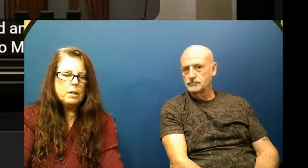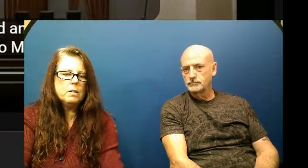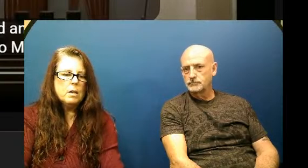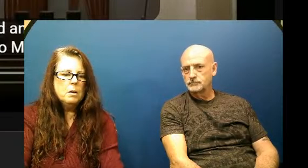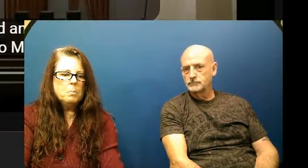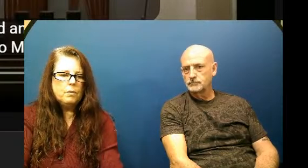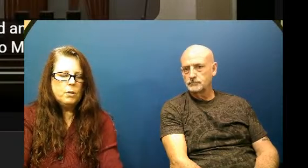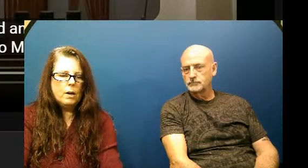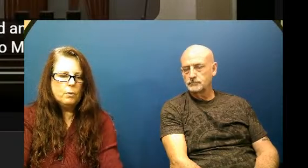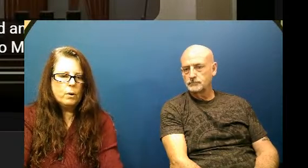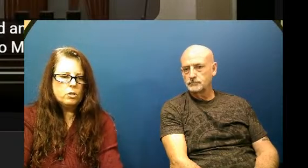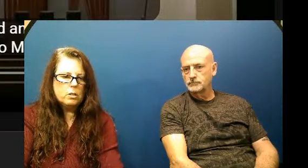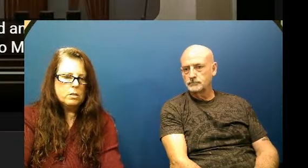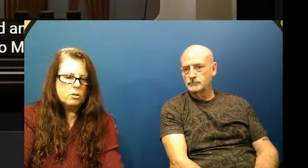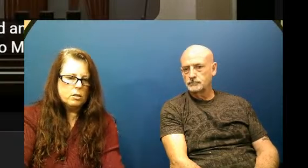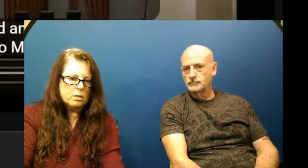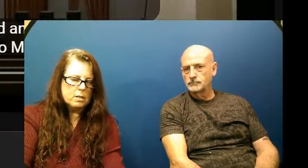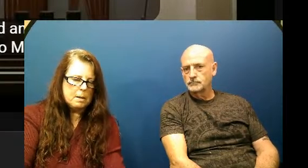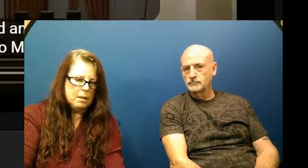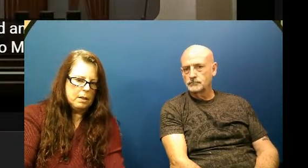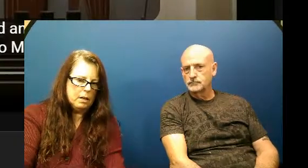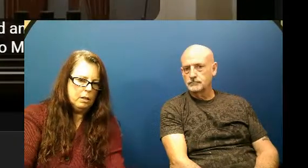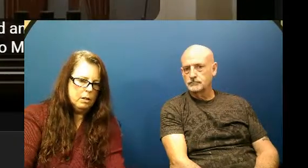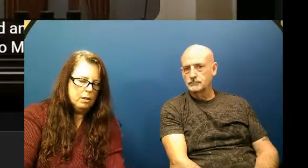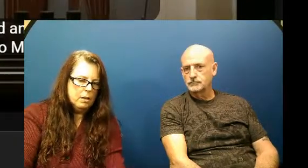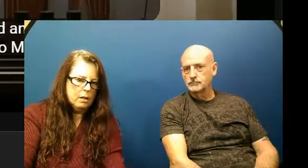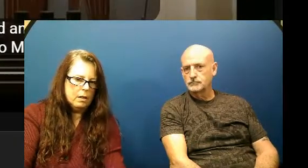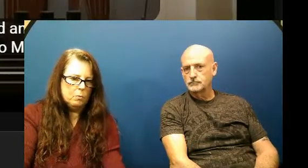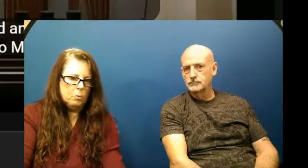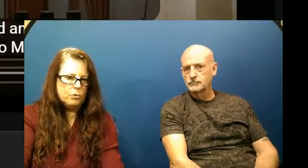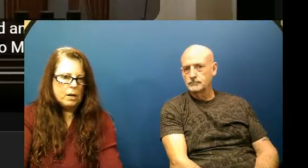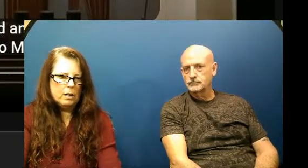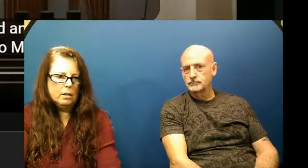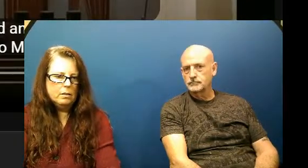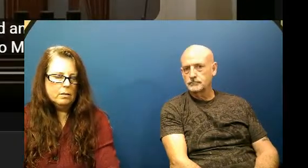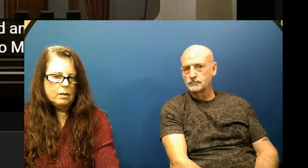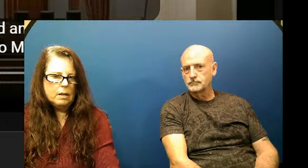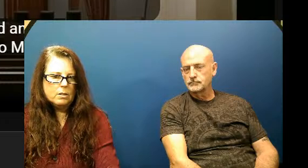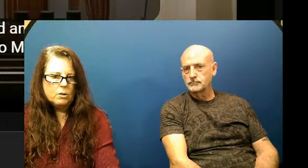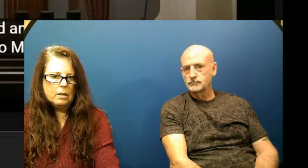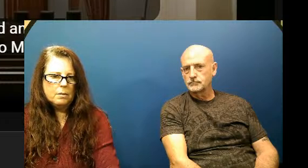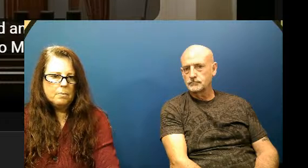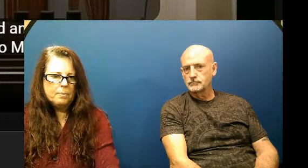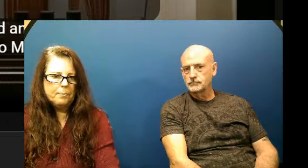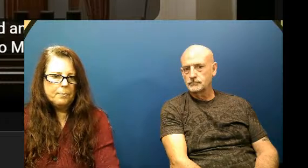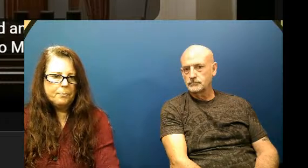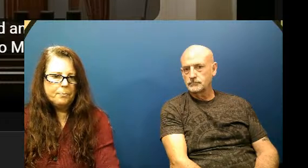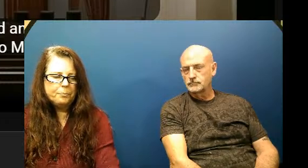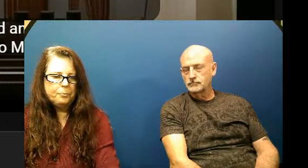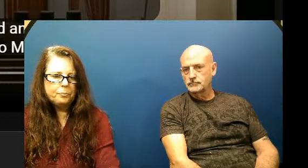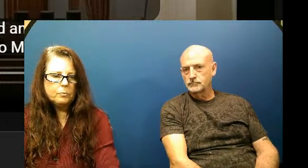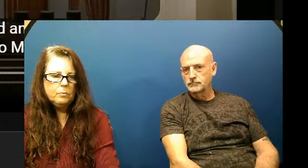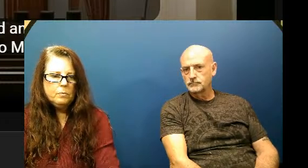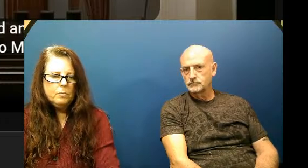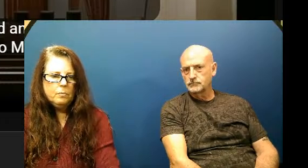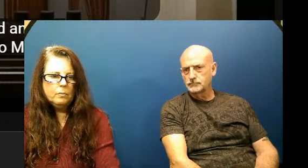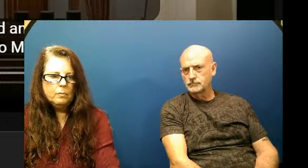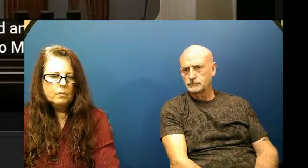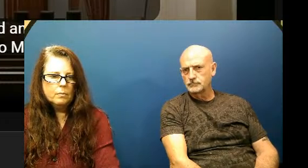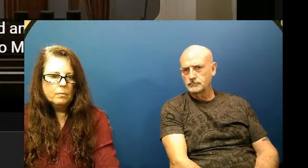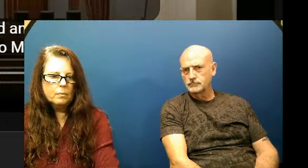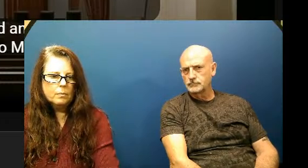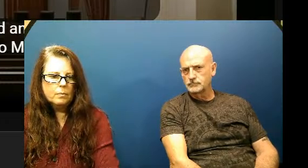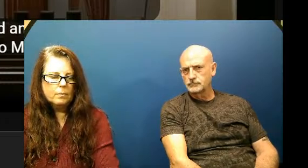say who it is. But if you have questions, just type in there and we'll try to answer it. What the act does